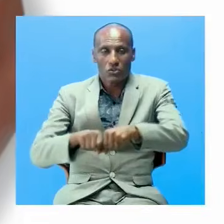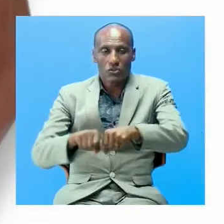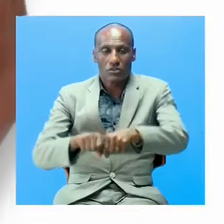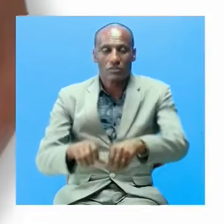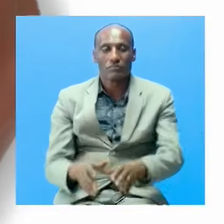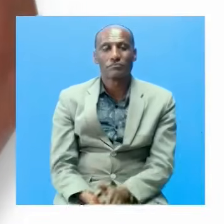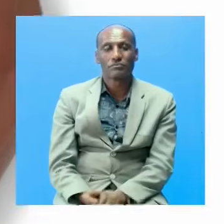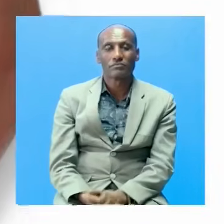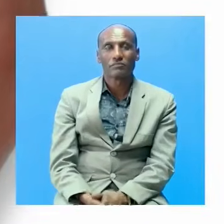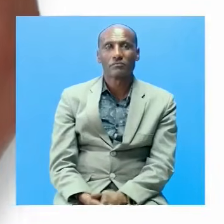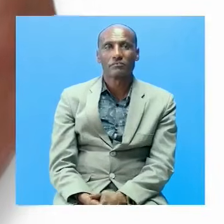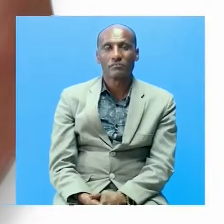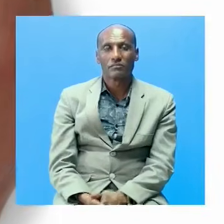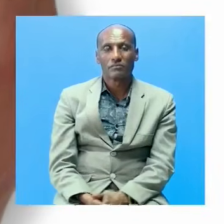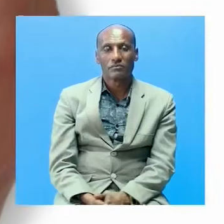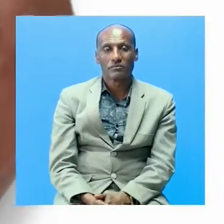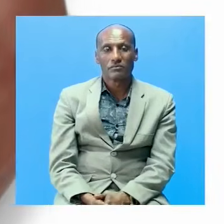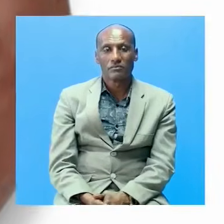buy